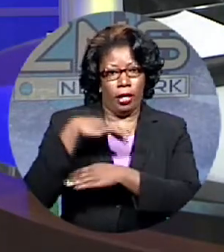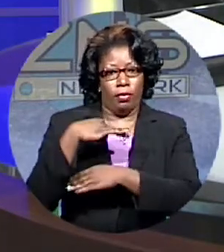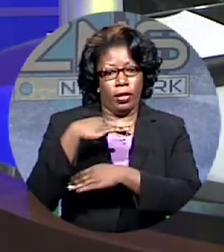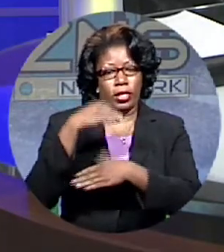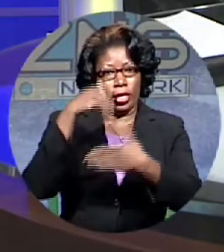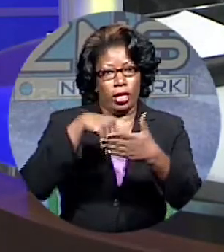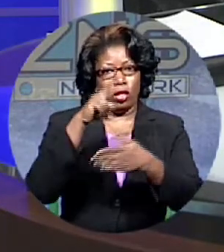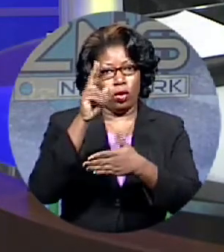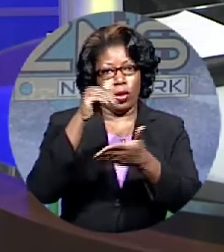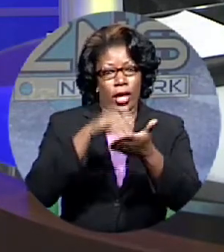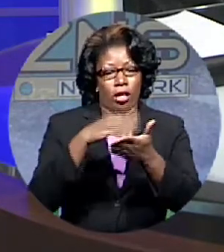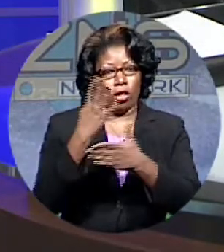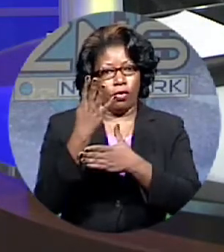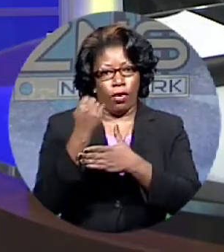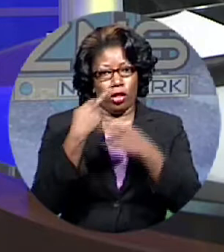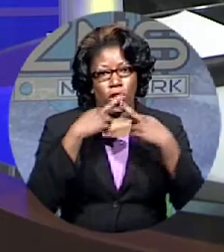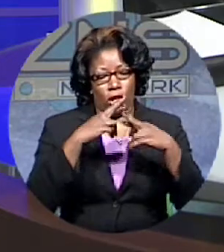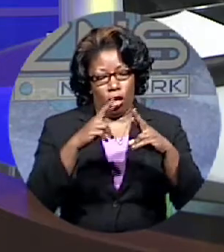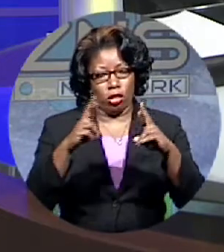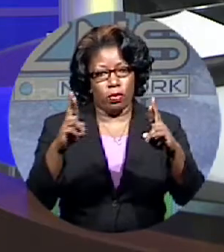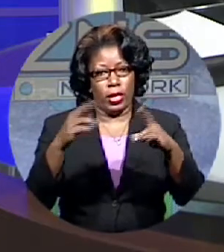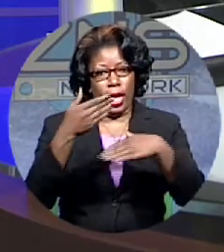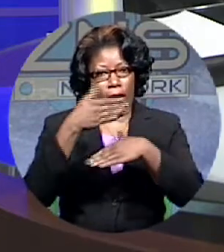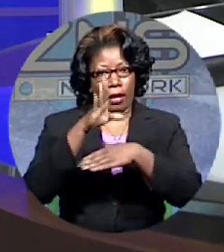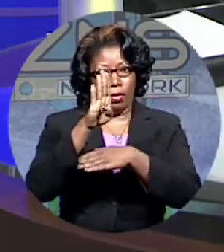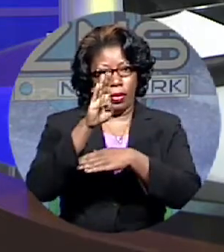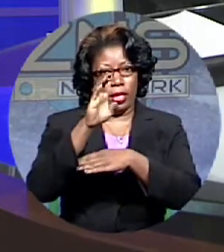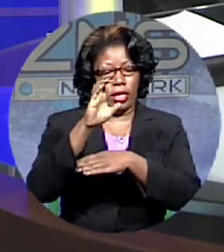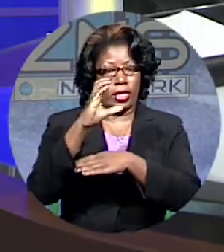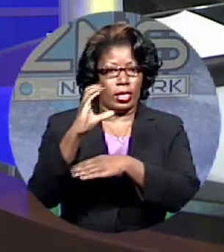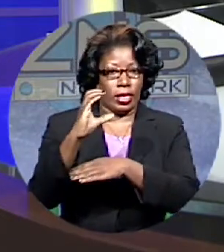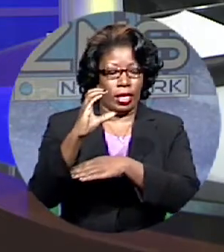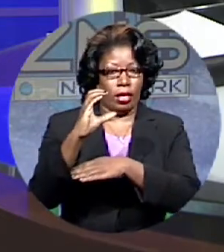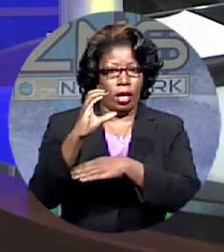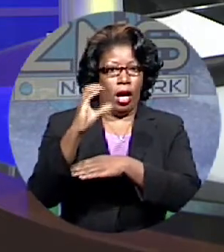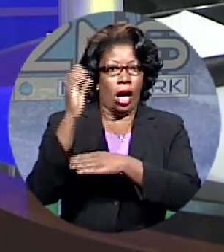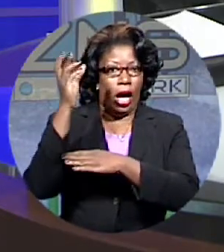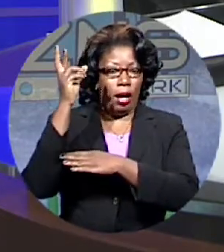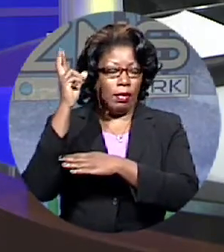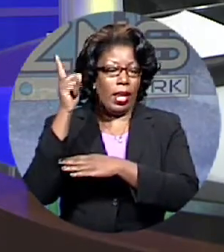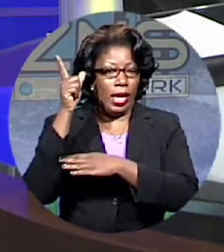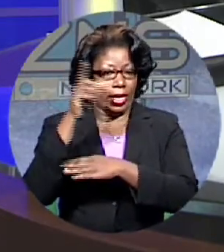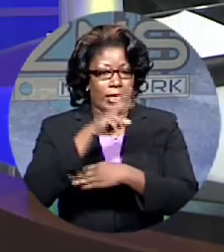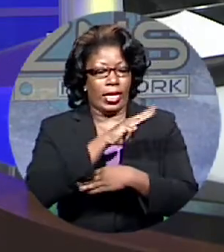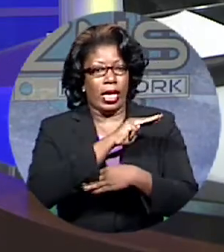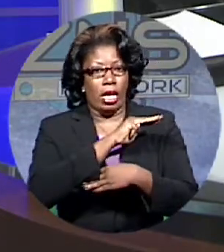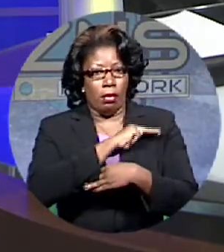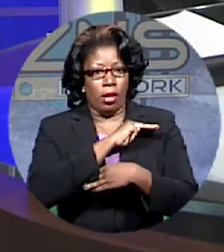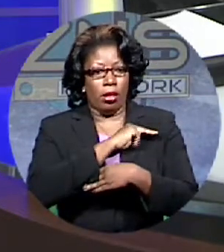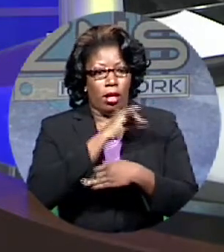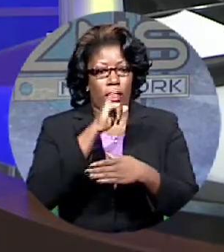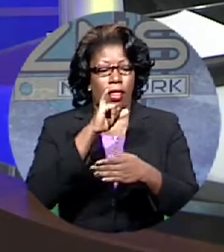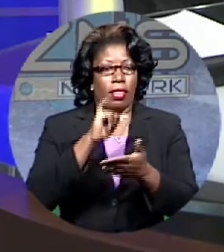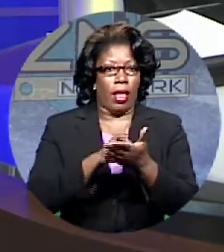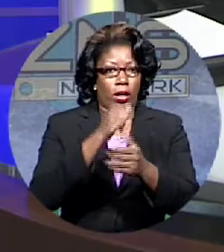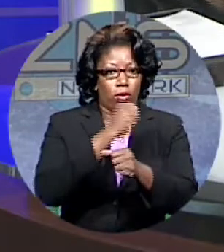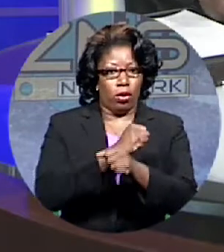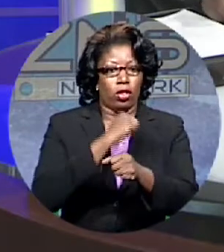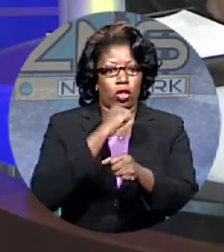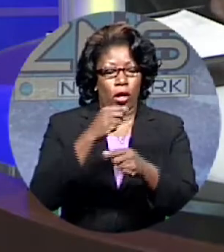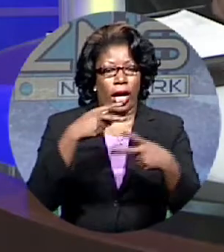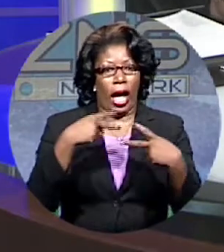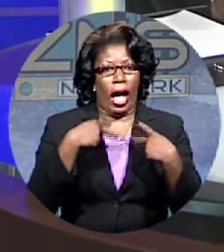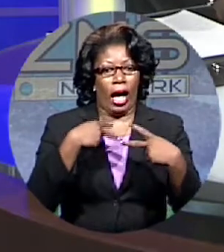2014. The announcement follows a declaration by BEC Chairman Leslie Miller that employees will no longer be able to receive sick